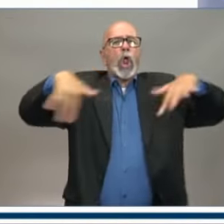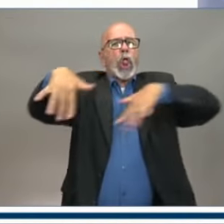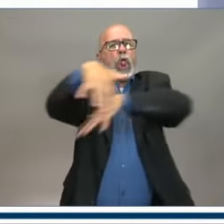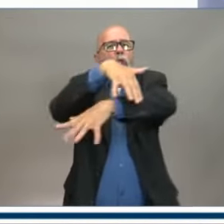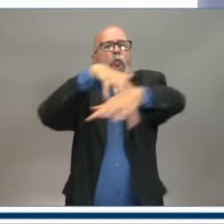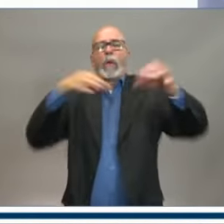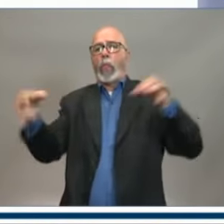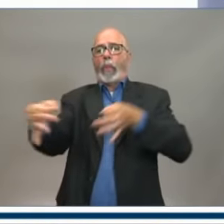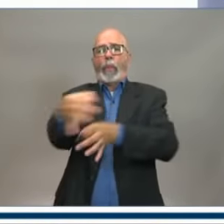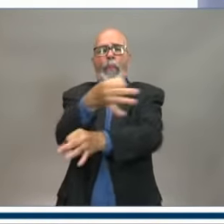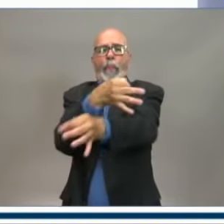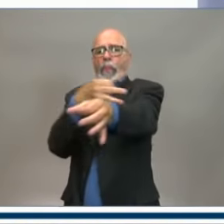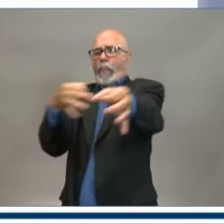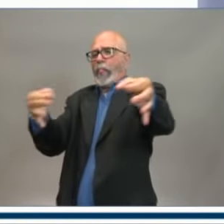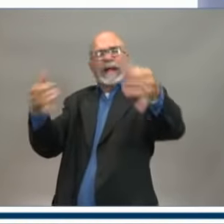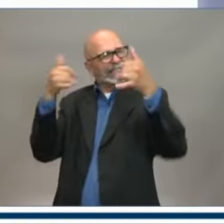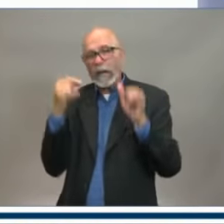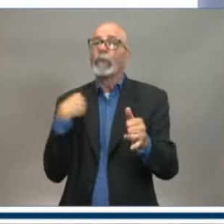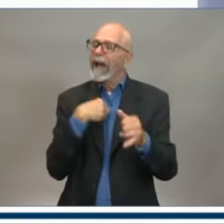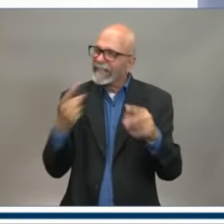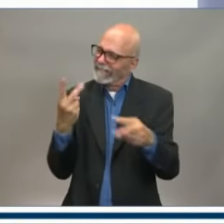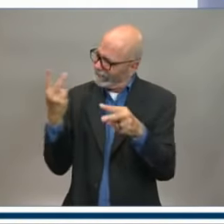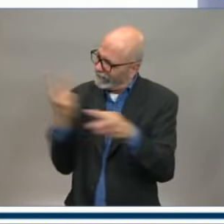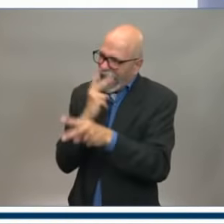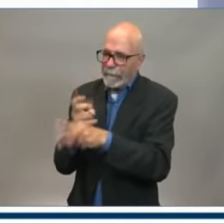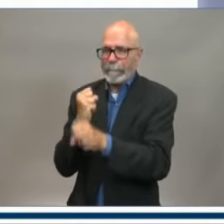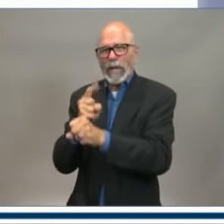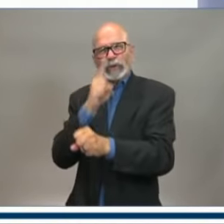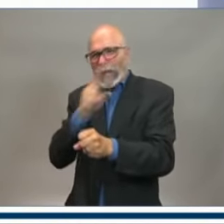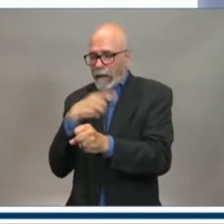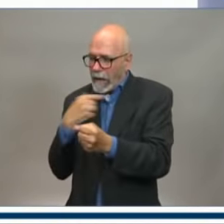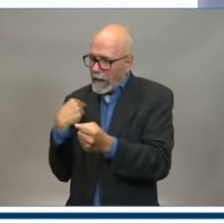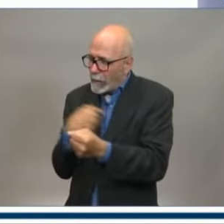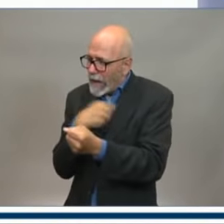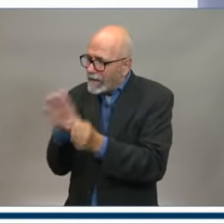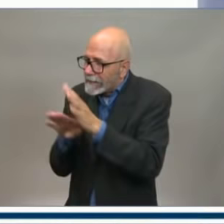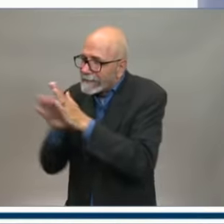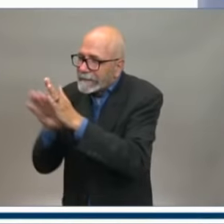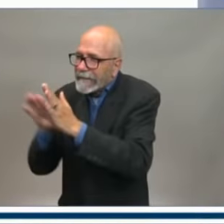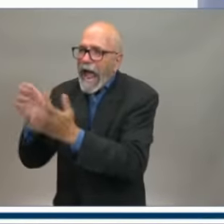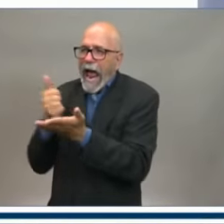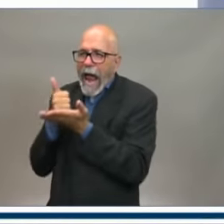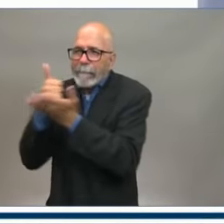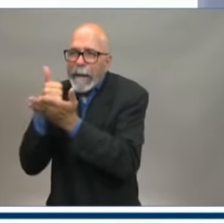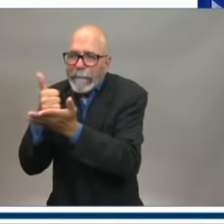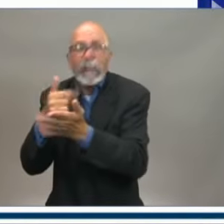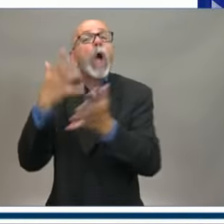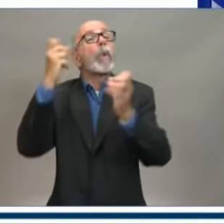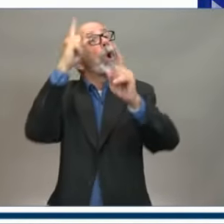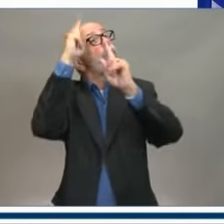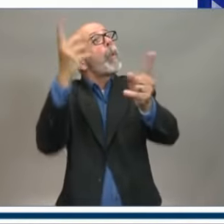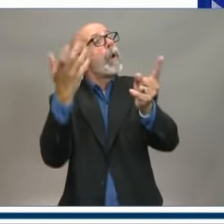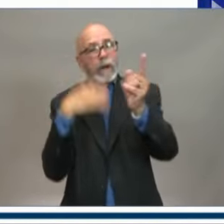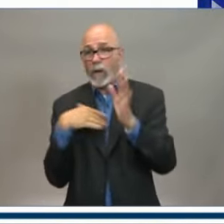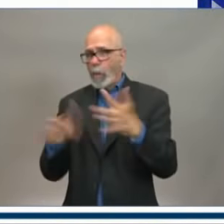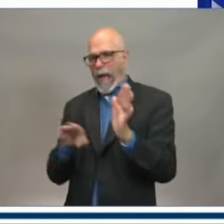that we follow those protocols to help flatten the curve and mitigate any spread that may happen. Alicia, do you have a follow-up?